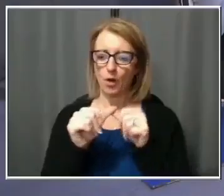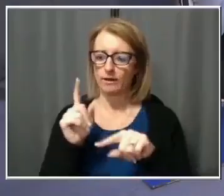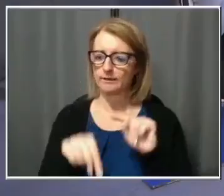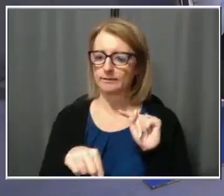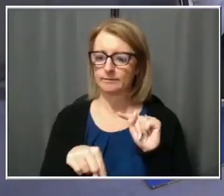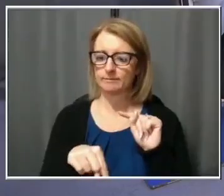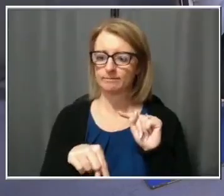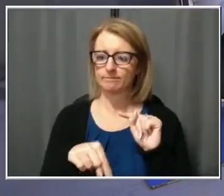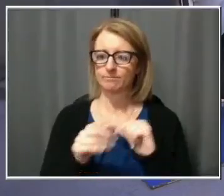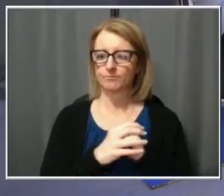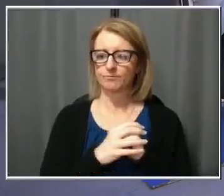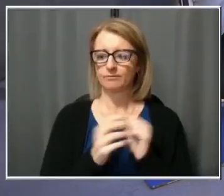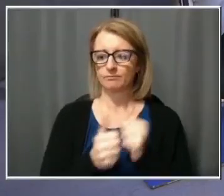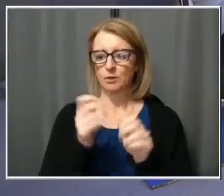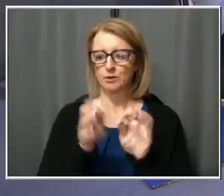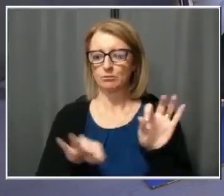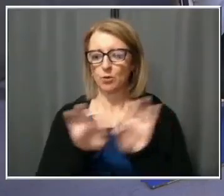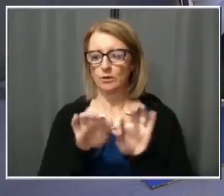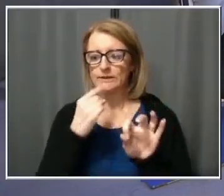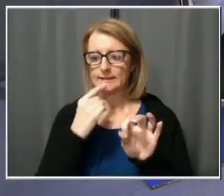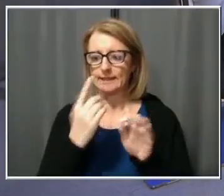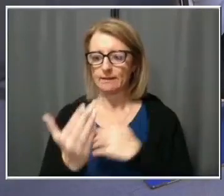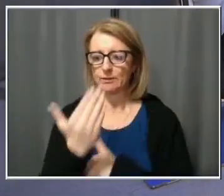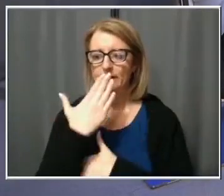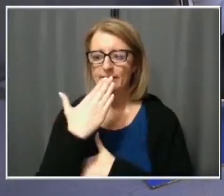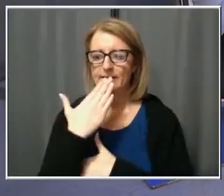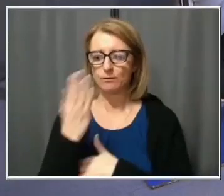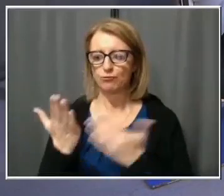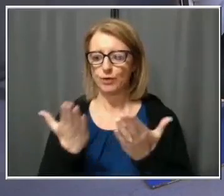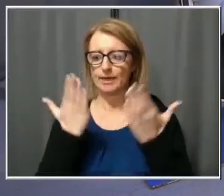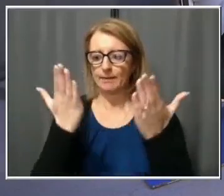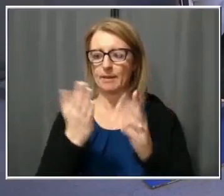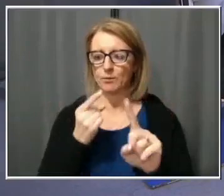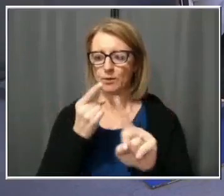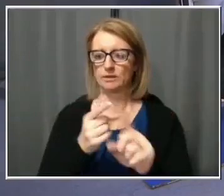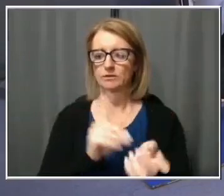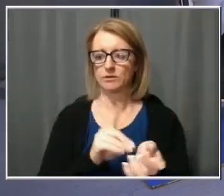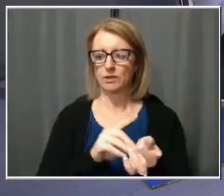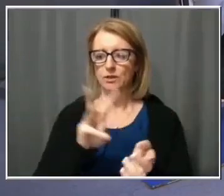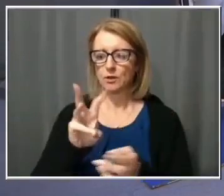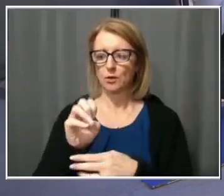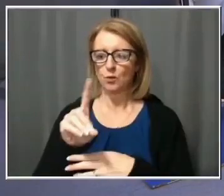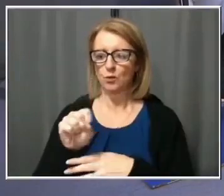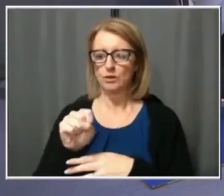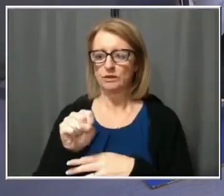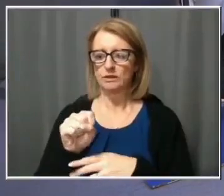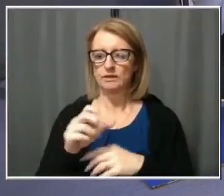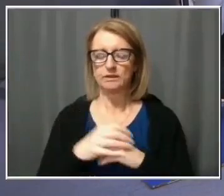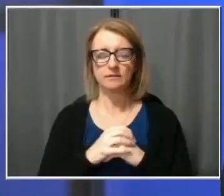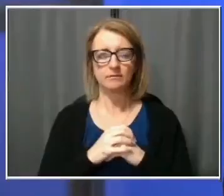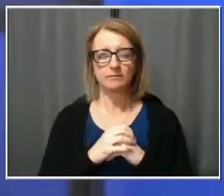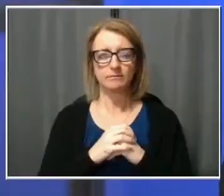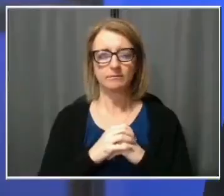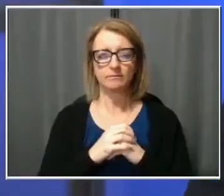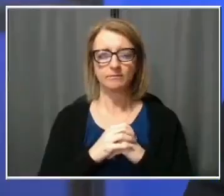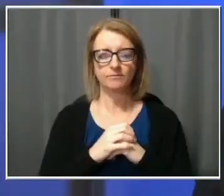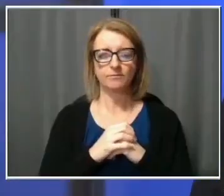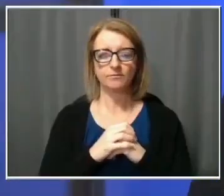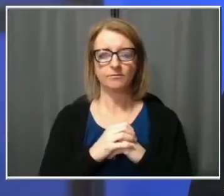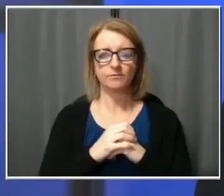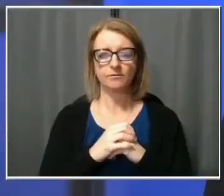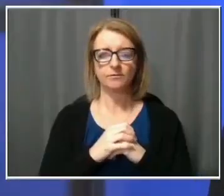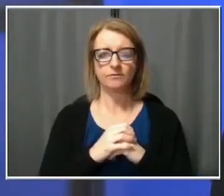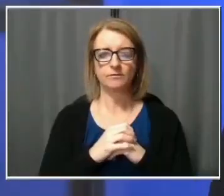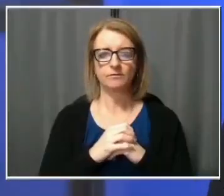might be one of the most important things we've said here this morning, so thanks for bringing up that point. Dr. Woods, what's the big takeaway from our conversation? I think the last point about the